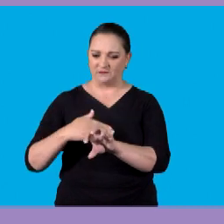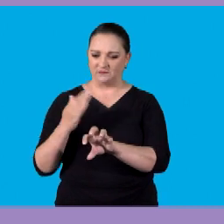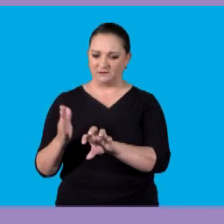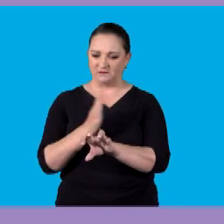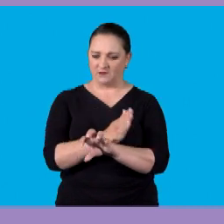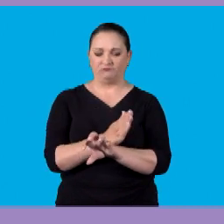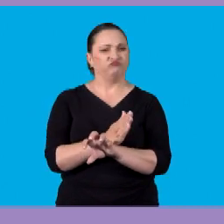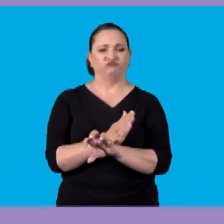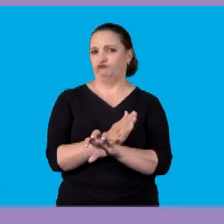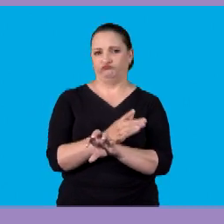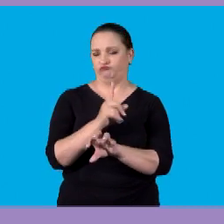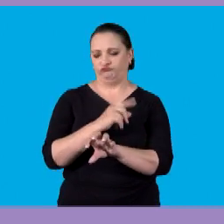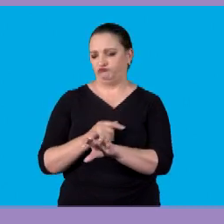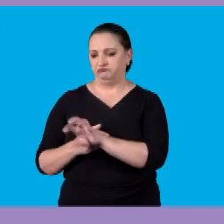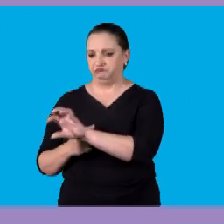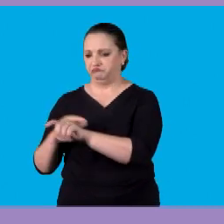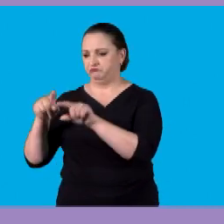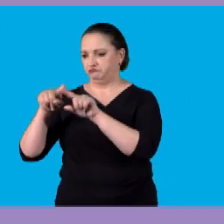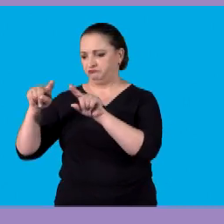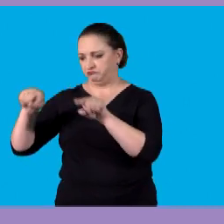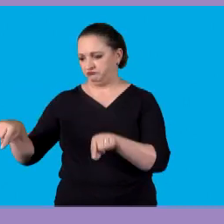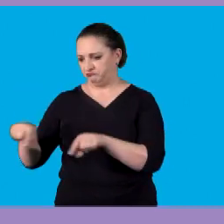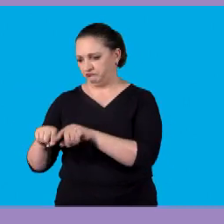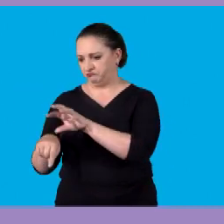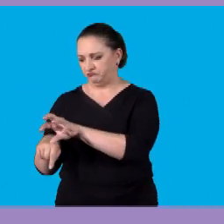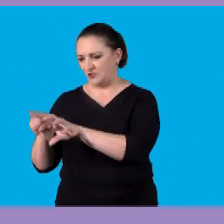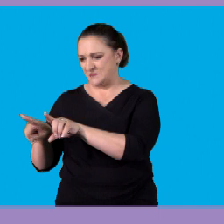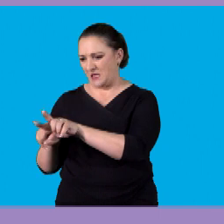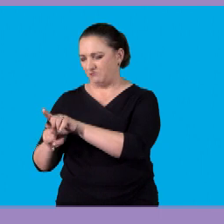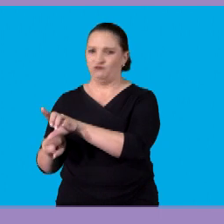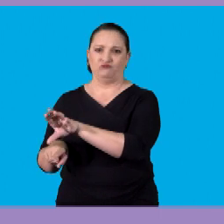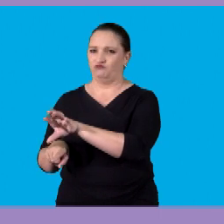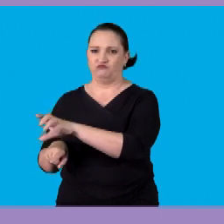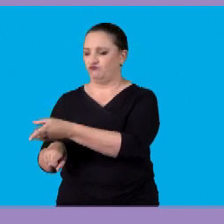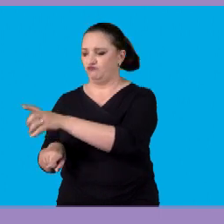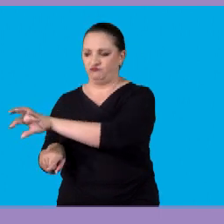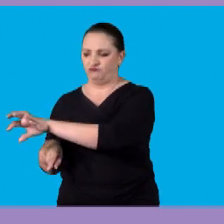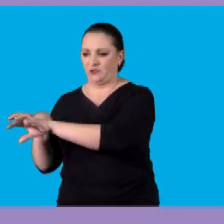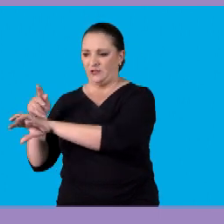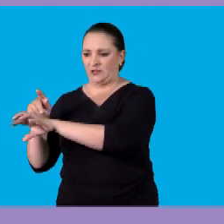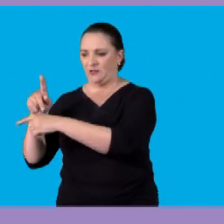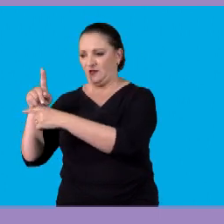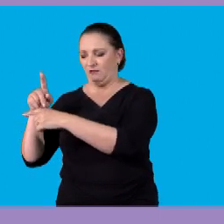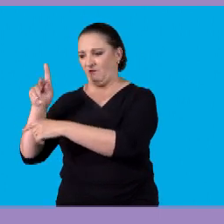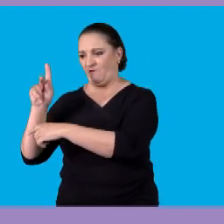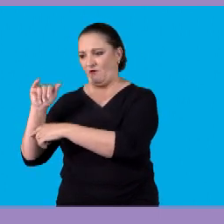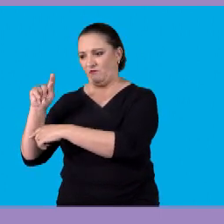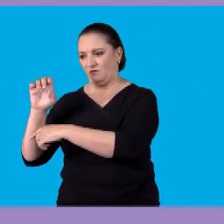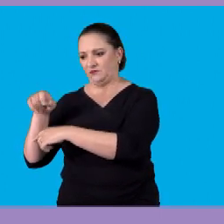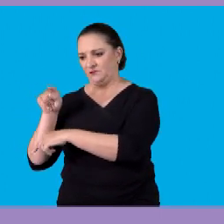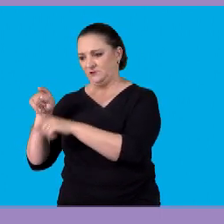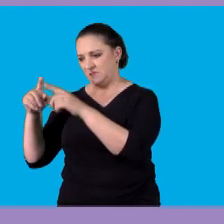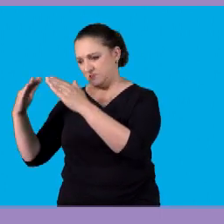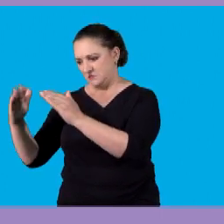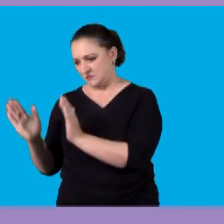parallelogram? No, it does not. A trapezium does not have all four sides to be equal, and a kite does not have